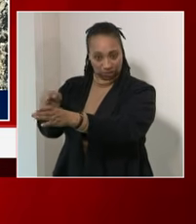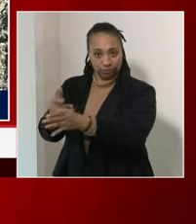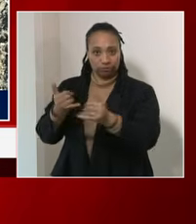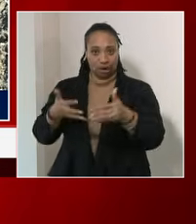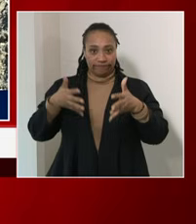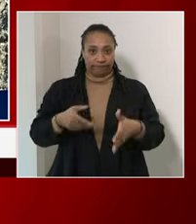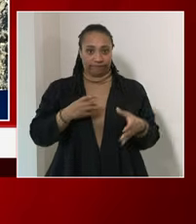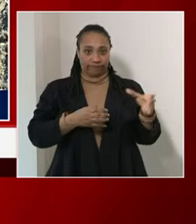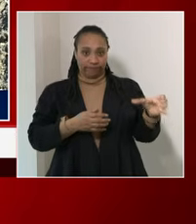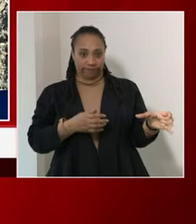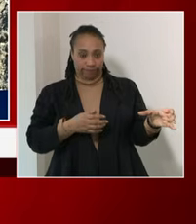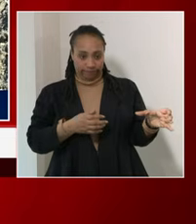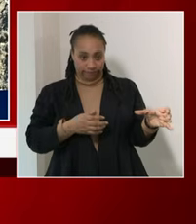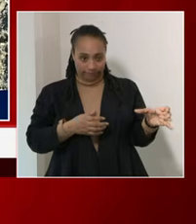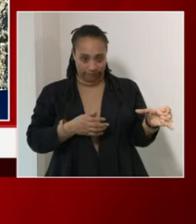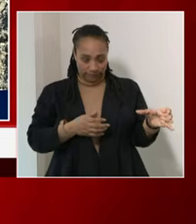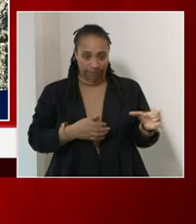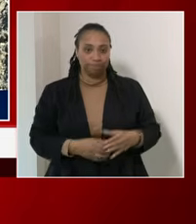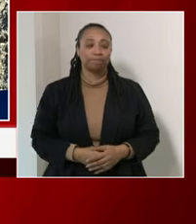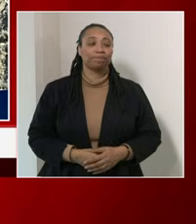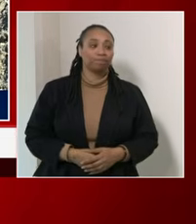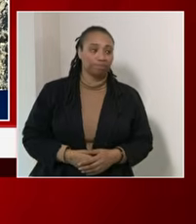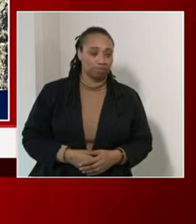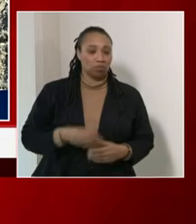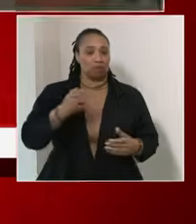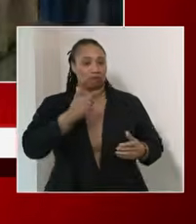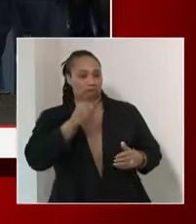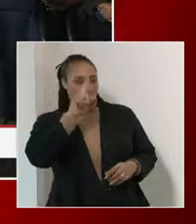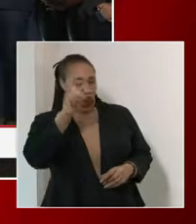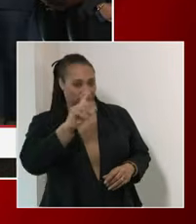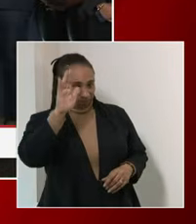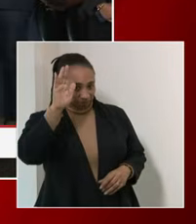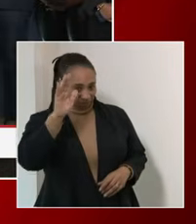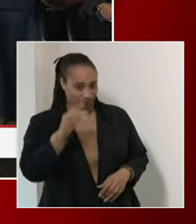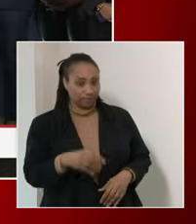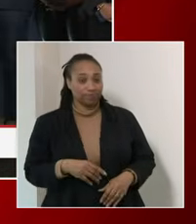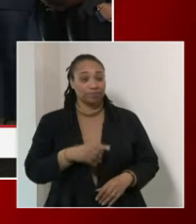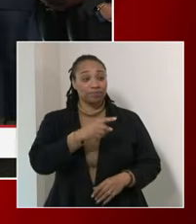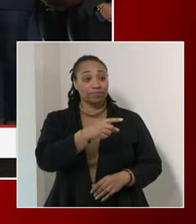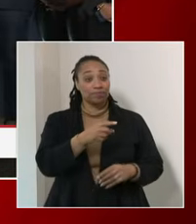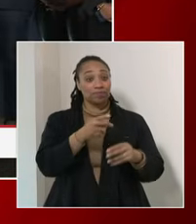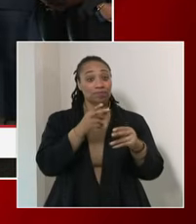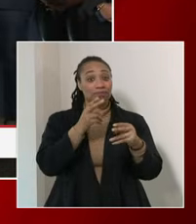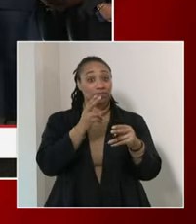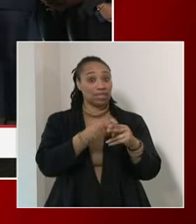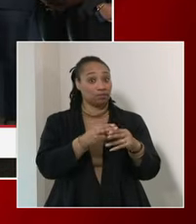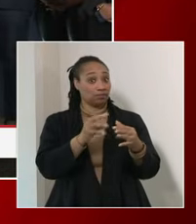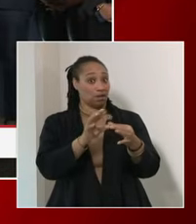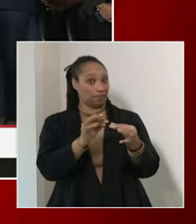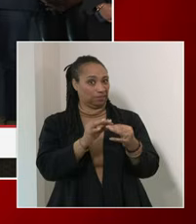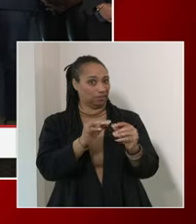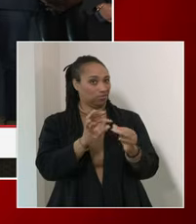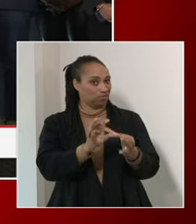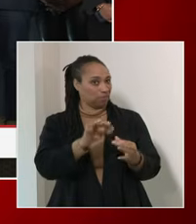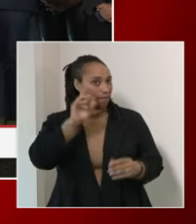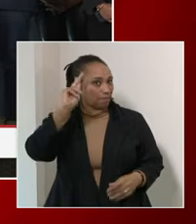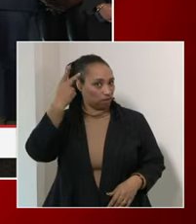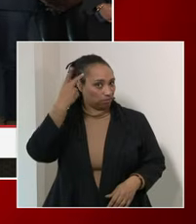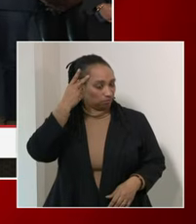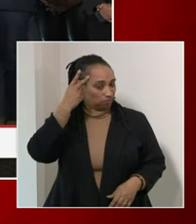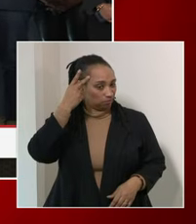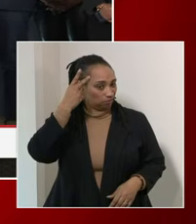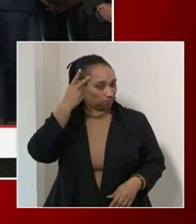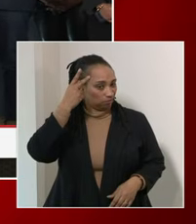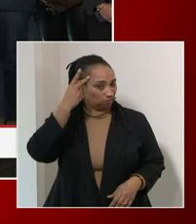Yep. Mayor, actually, to what you were just commenting about with regard to politics, there's an article in the Washington Post